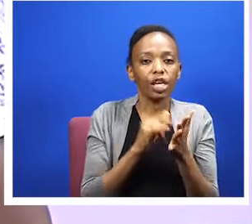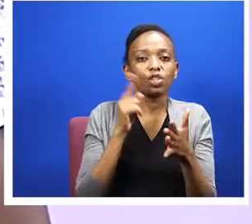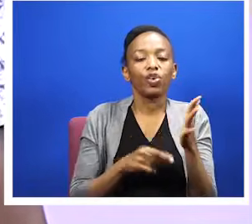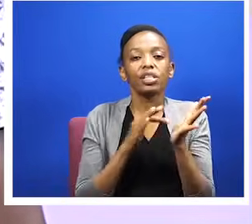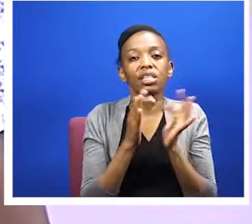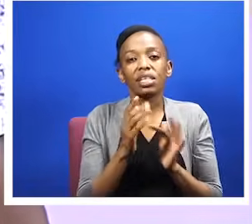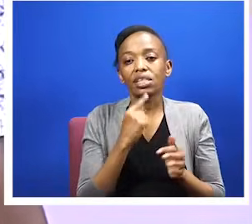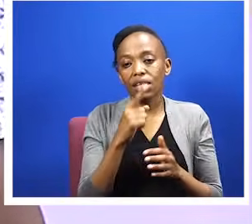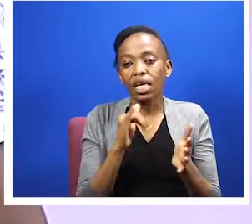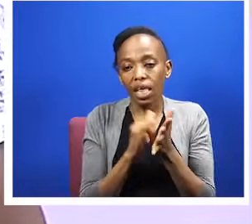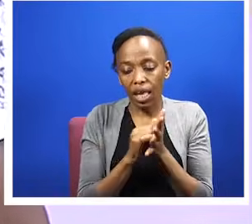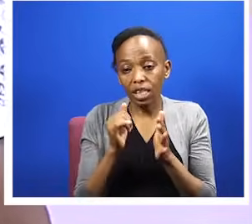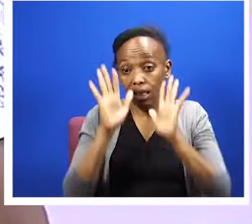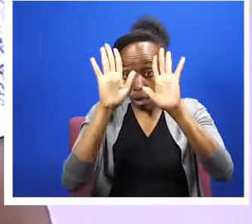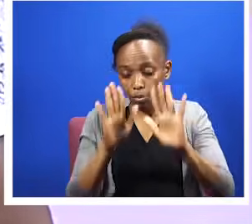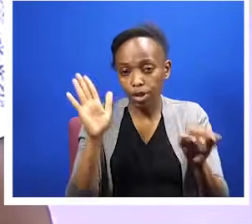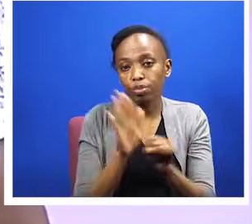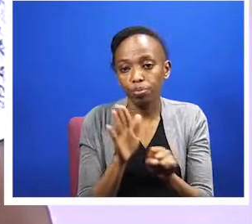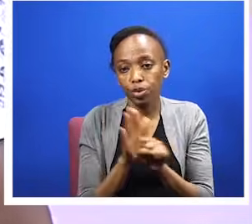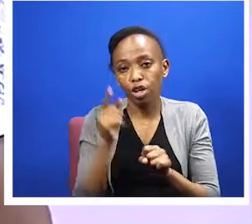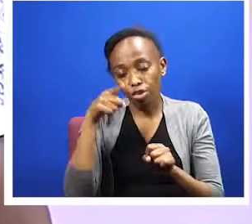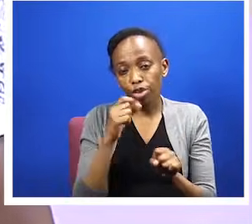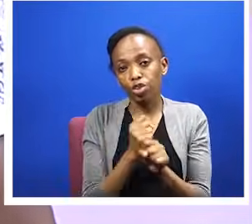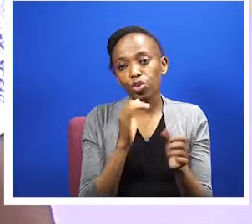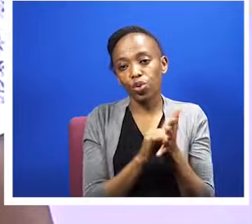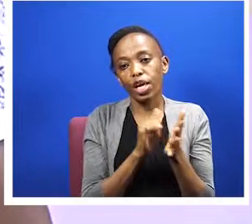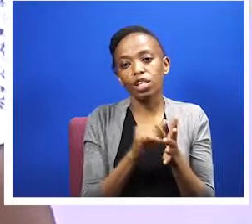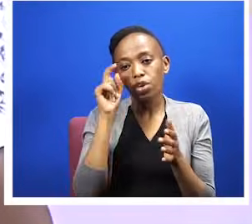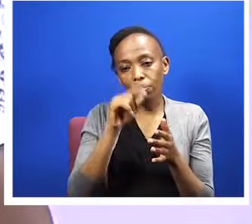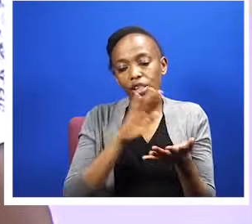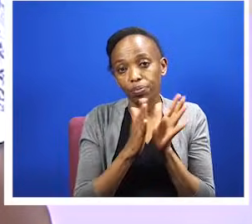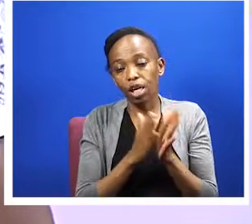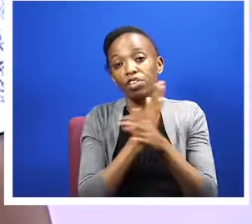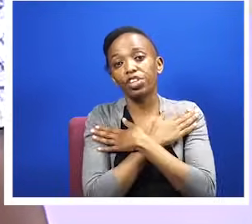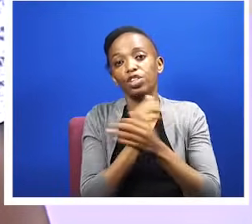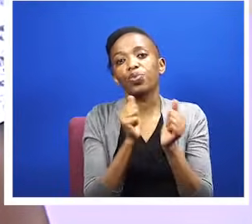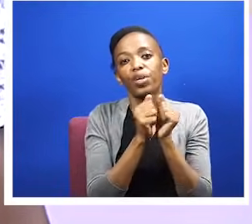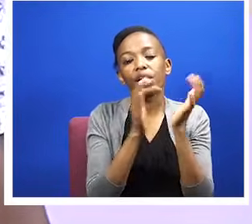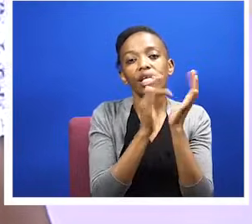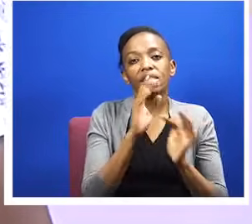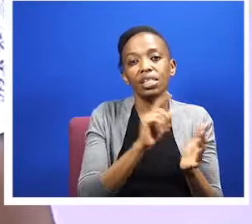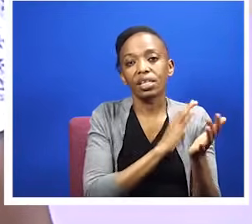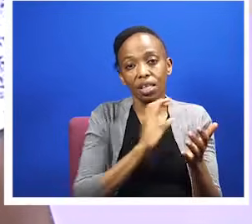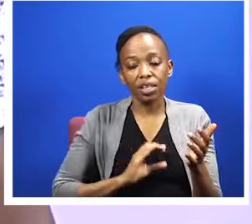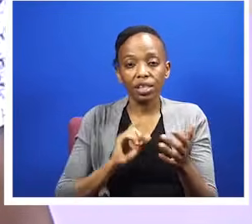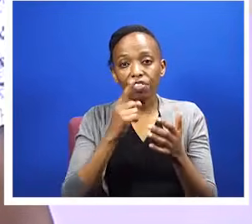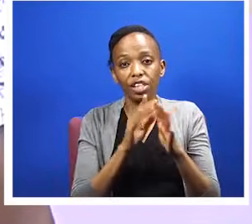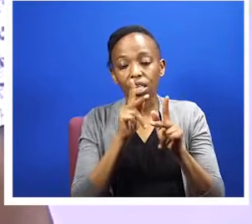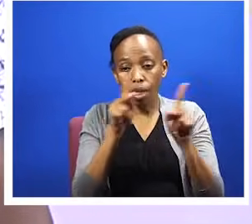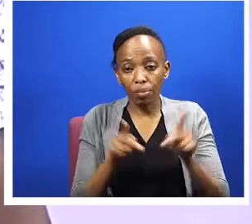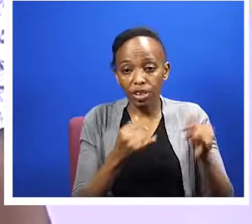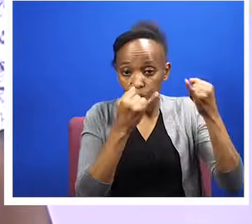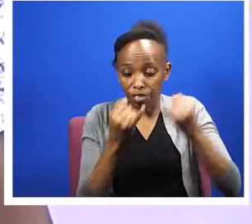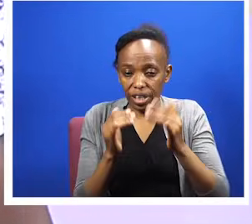right? But more importantly, for you to do that, you must be friends with Jesus Christ. So the first place to start is by inviting